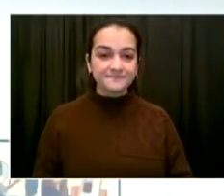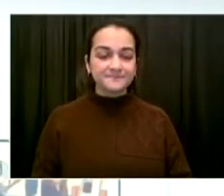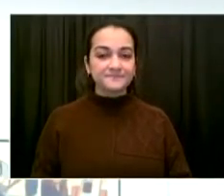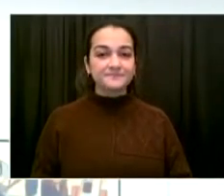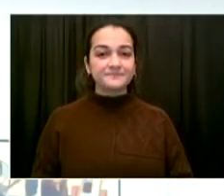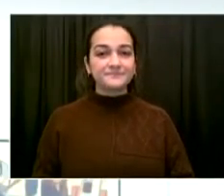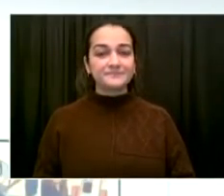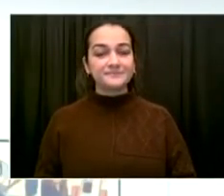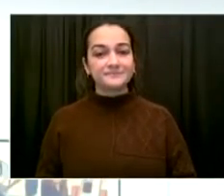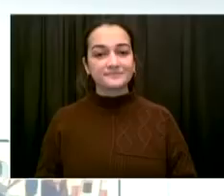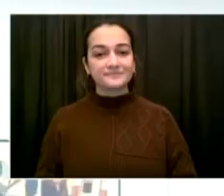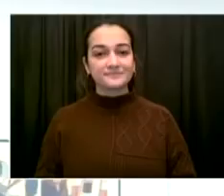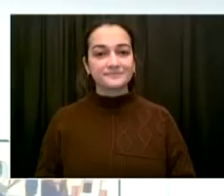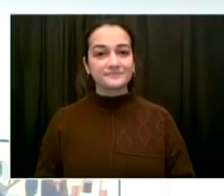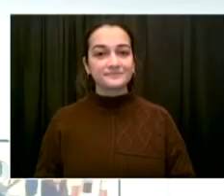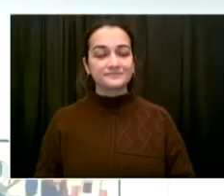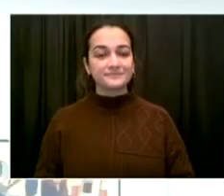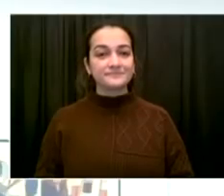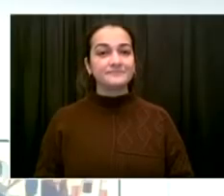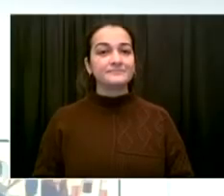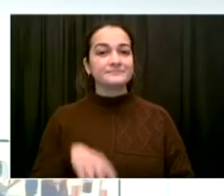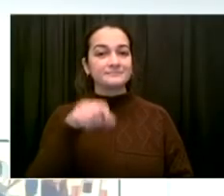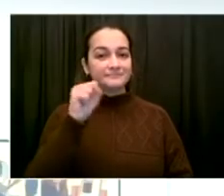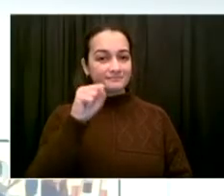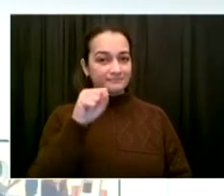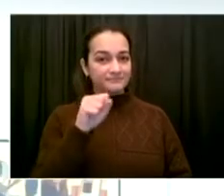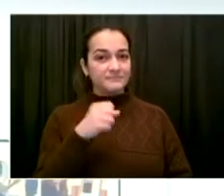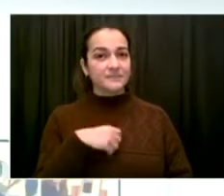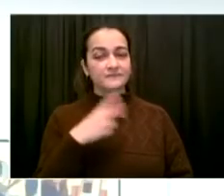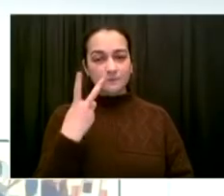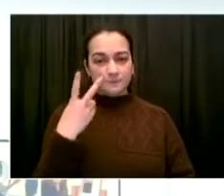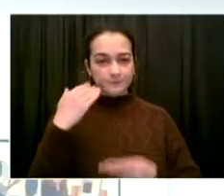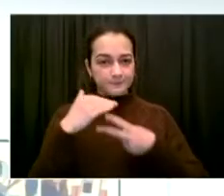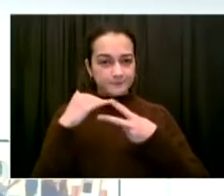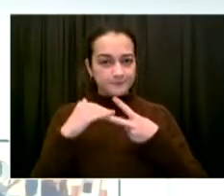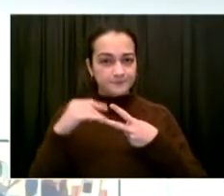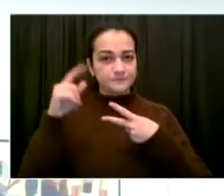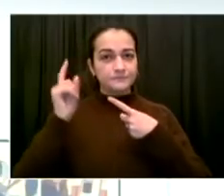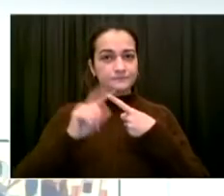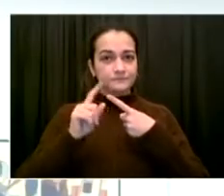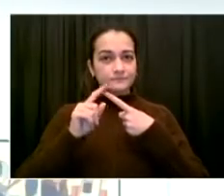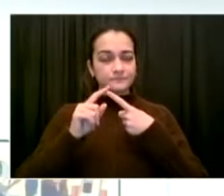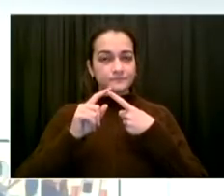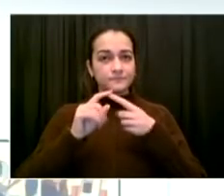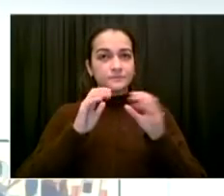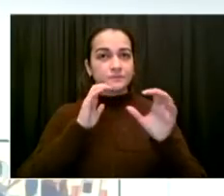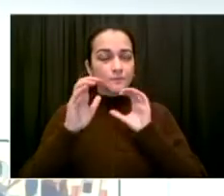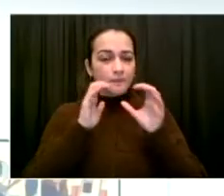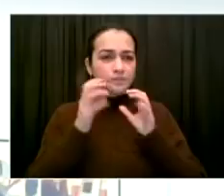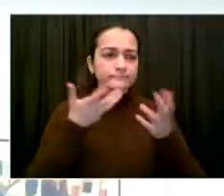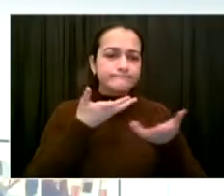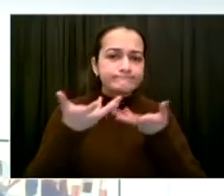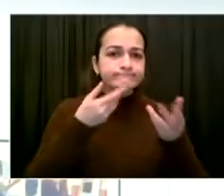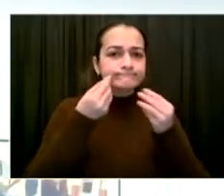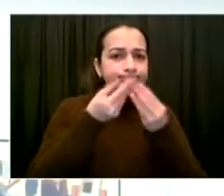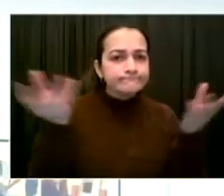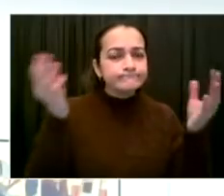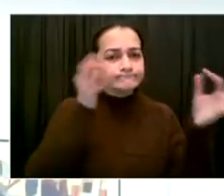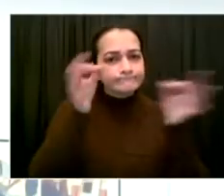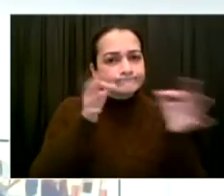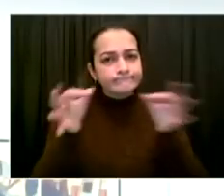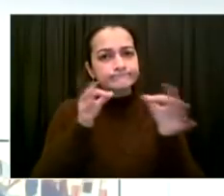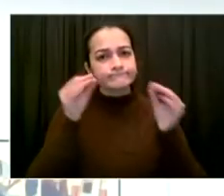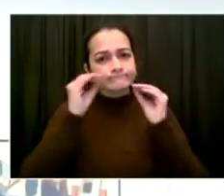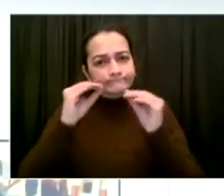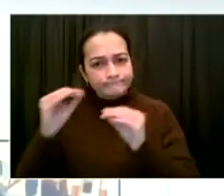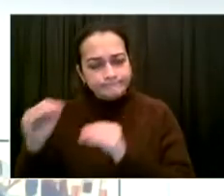two parts to what you're interested in. Number one, our communication, and then number two, the treatment itself. So the